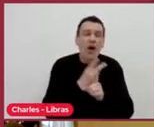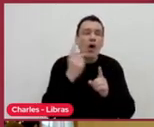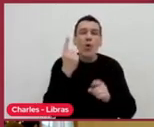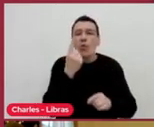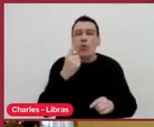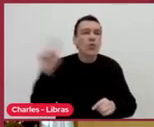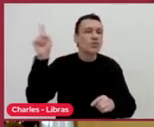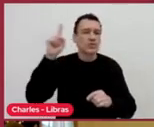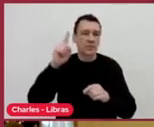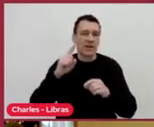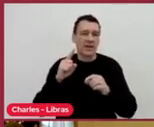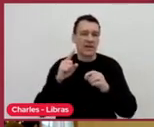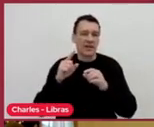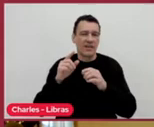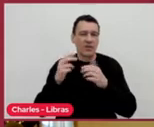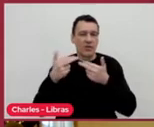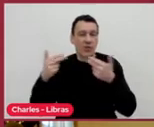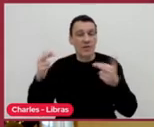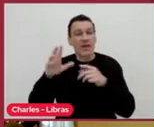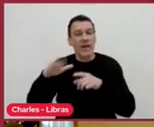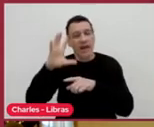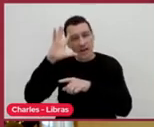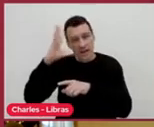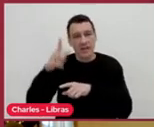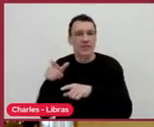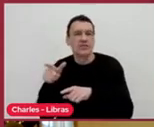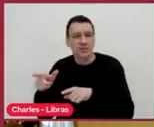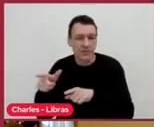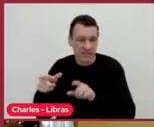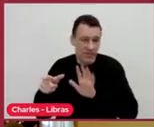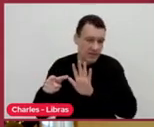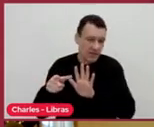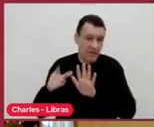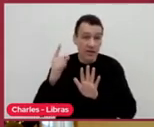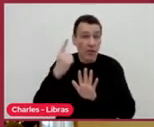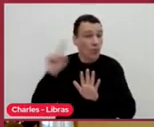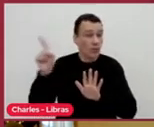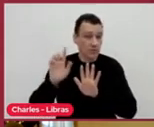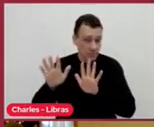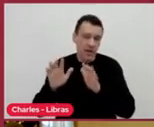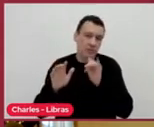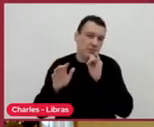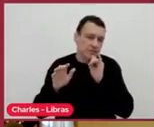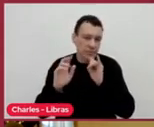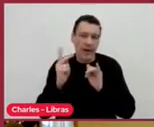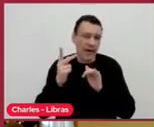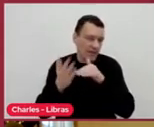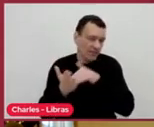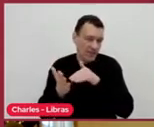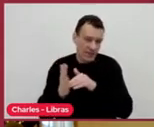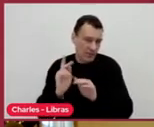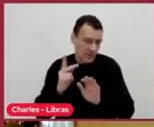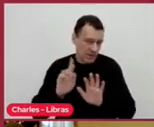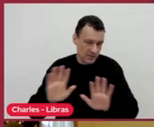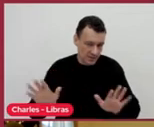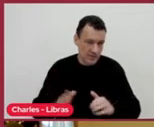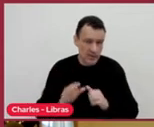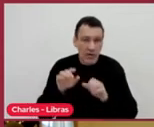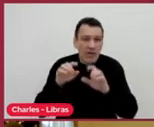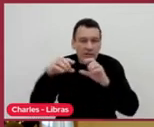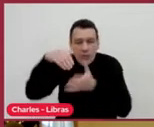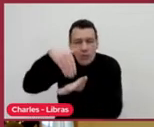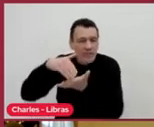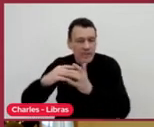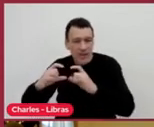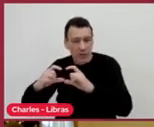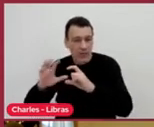resolver that will resolve our query. In this case, is this one. So it will pause the other resolvers